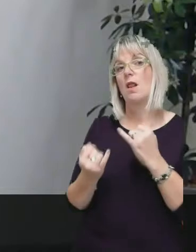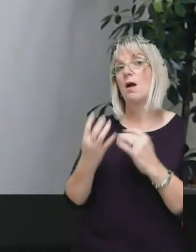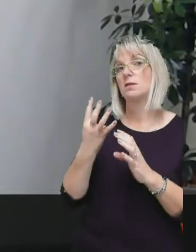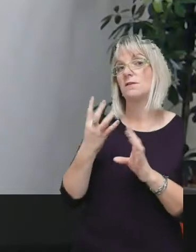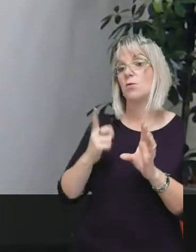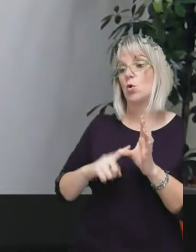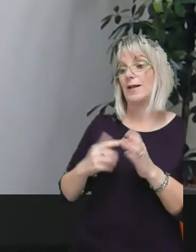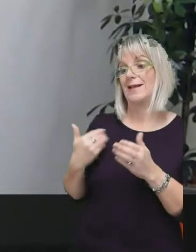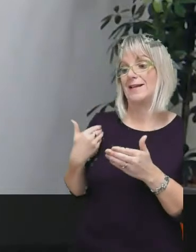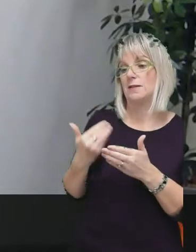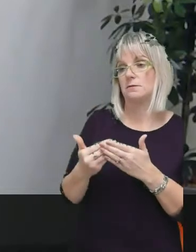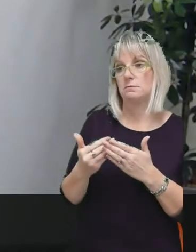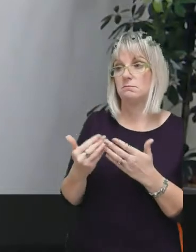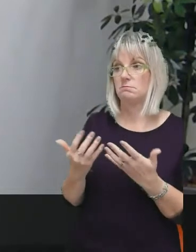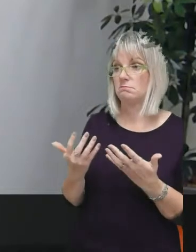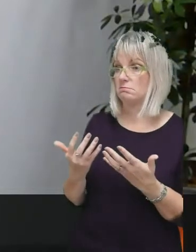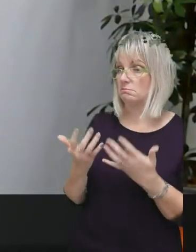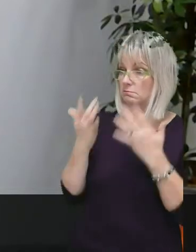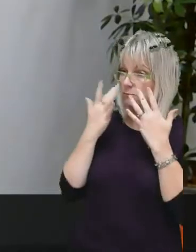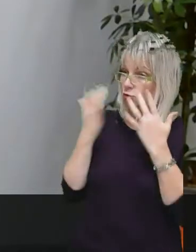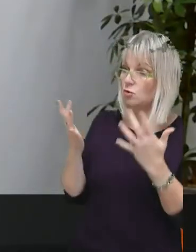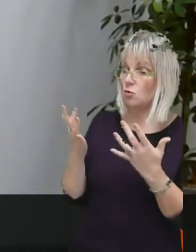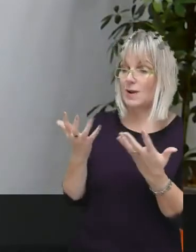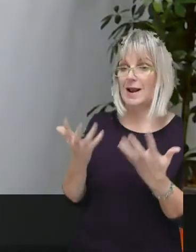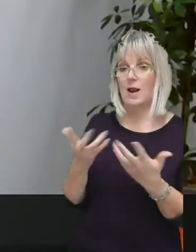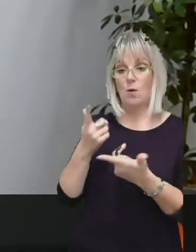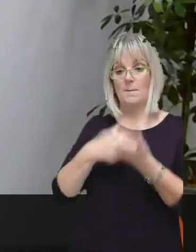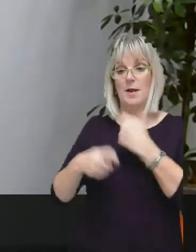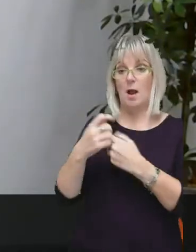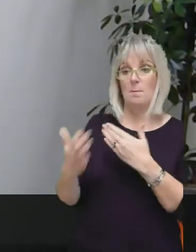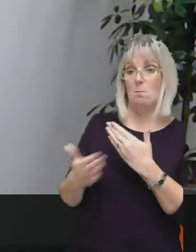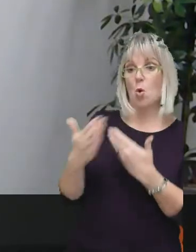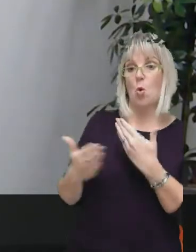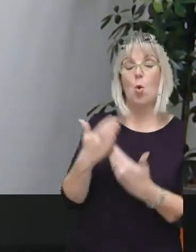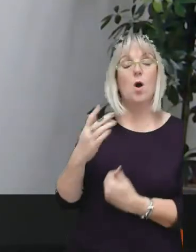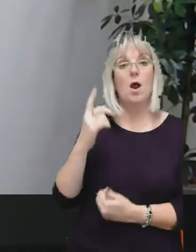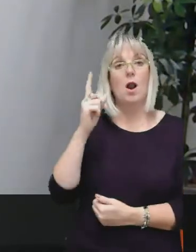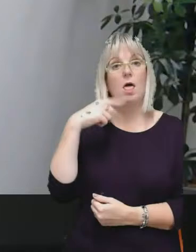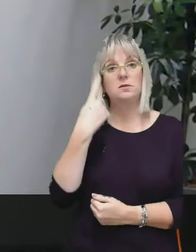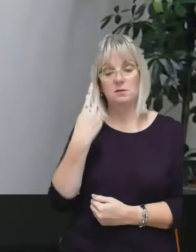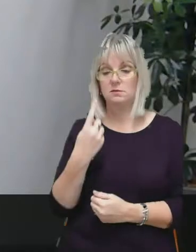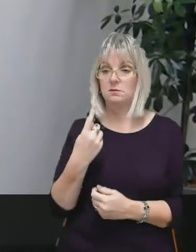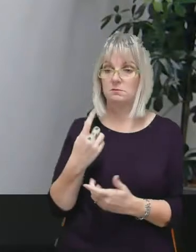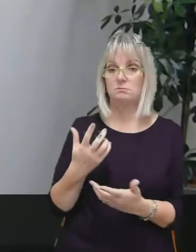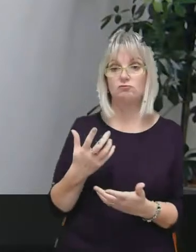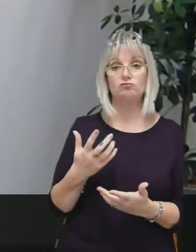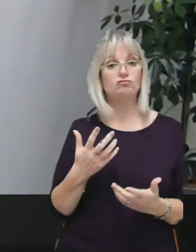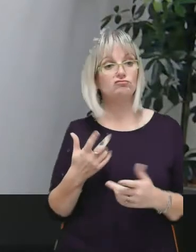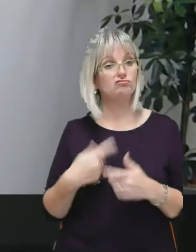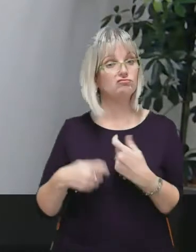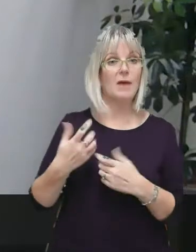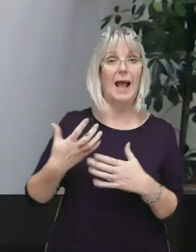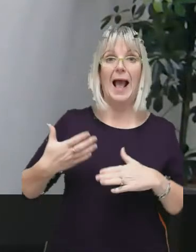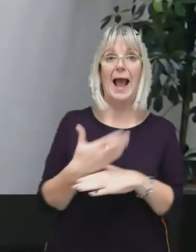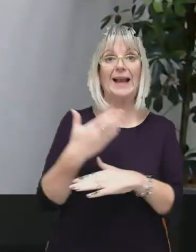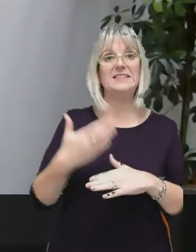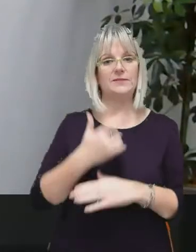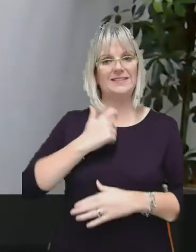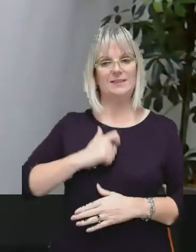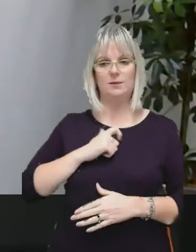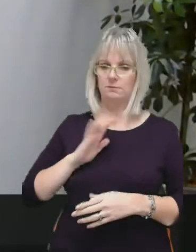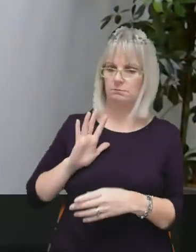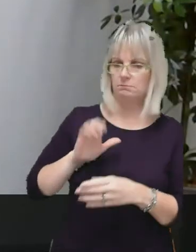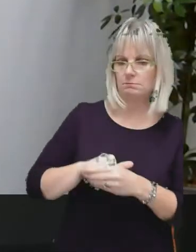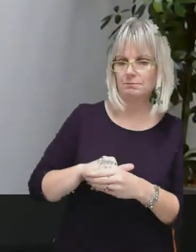more Londoners becoming active citizens by, for example, Talk London and other things we have to get Londoners engaged with the running